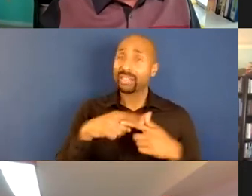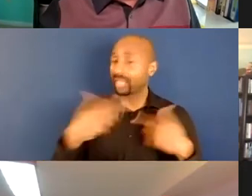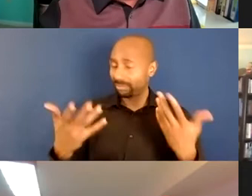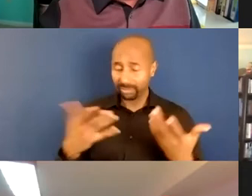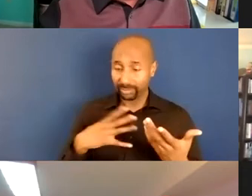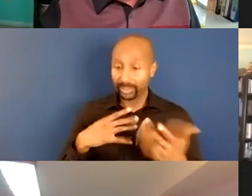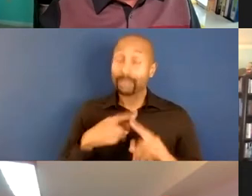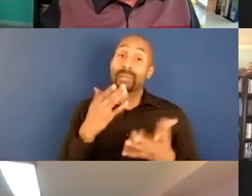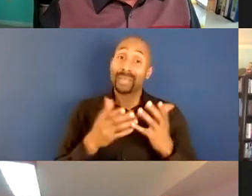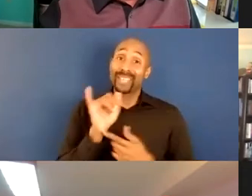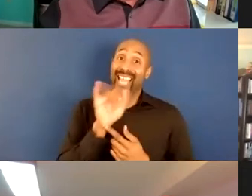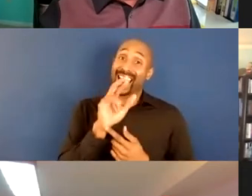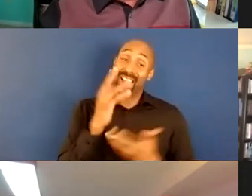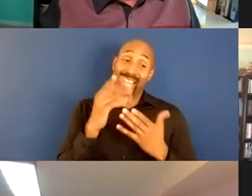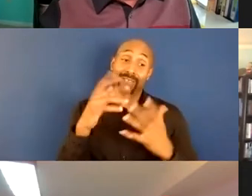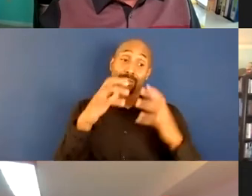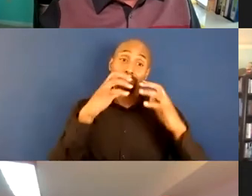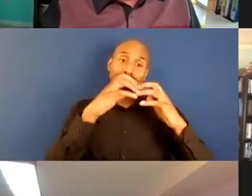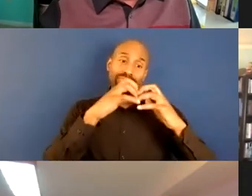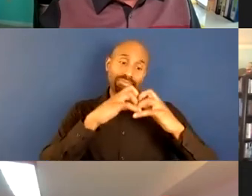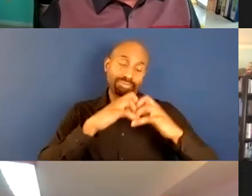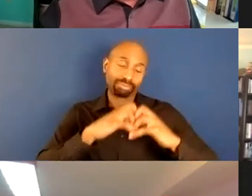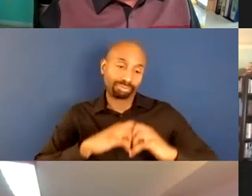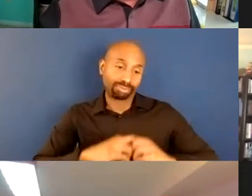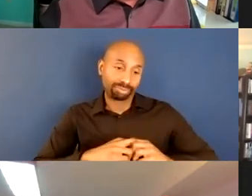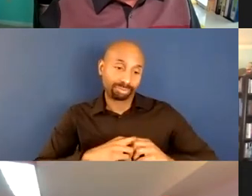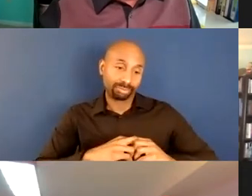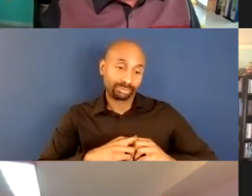destroy itself in order to tell a more honest story. I don't know.